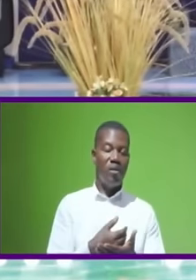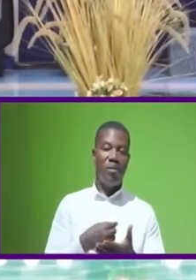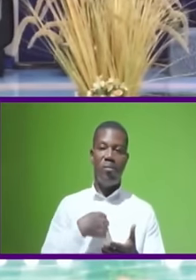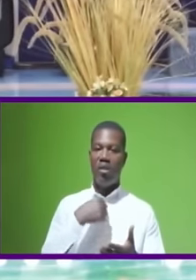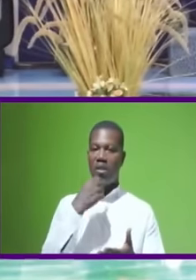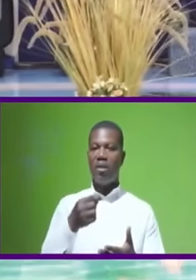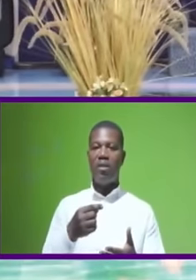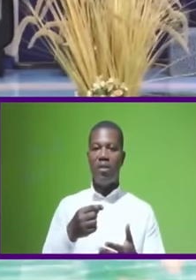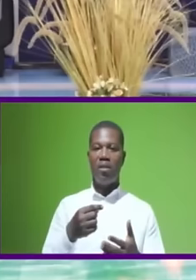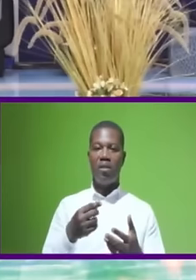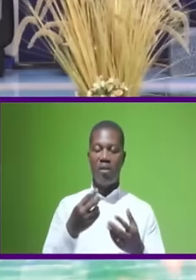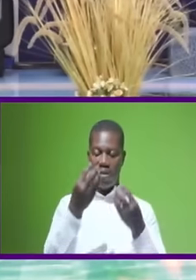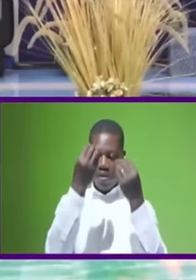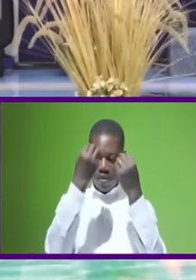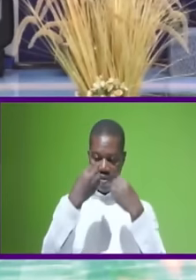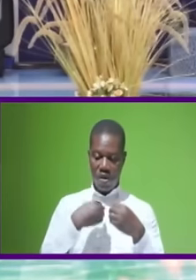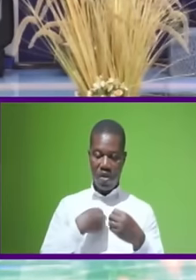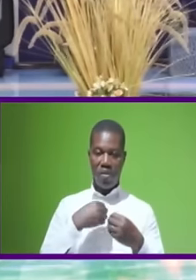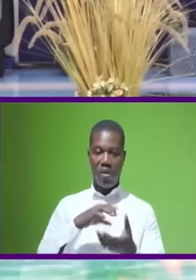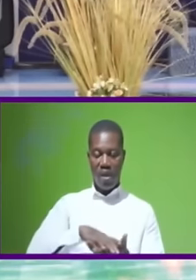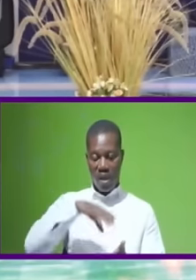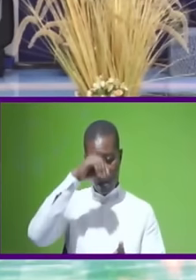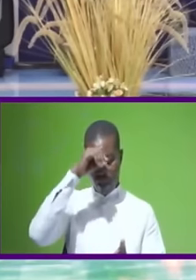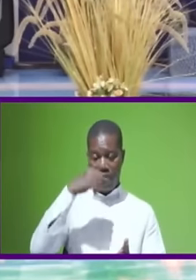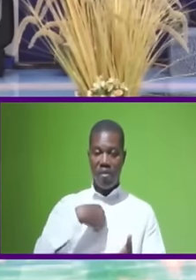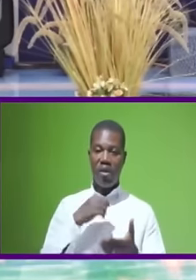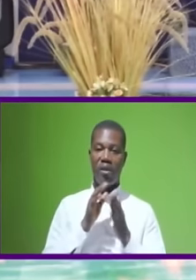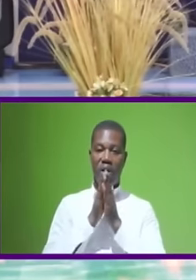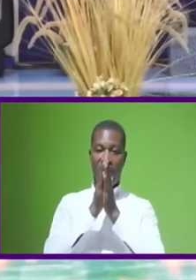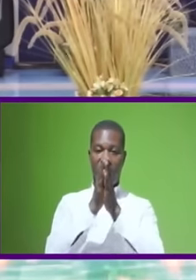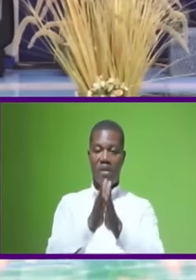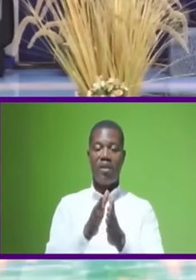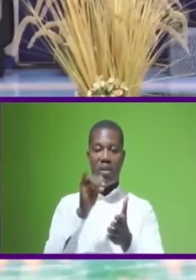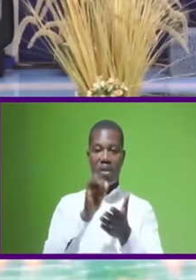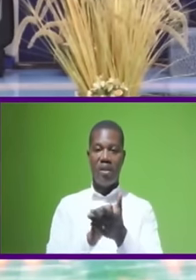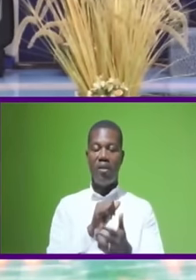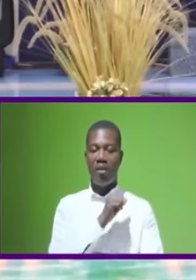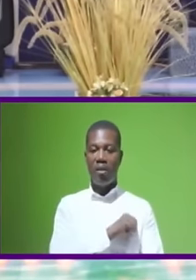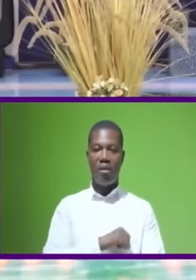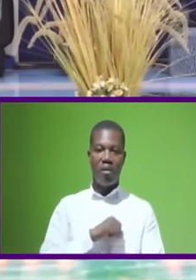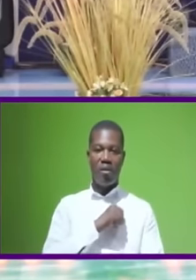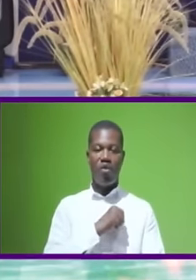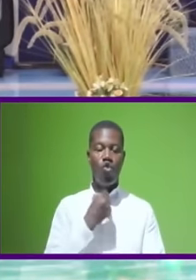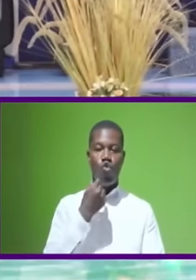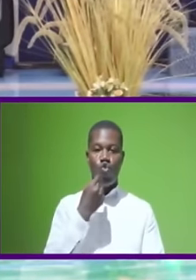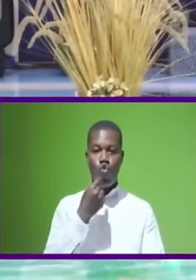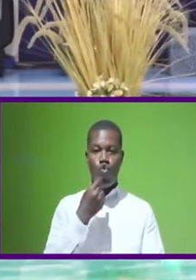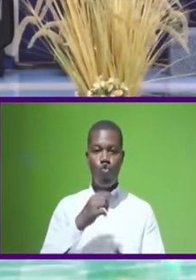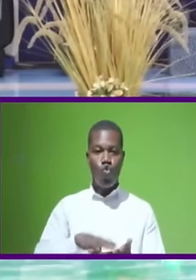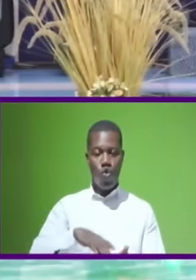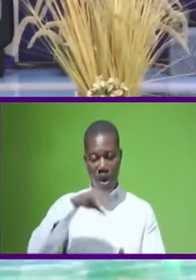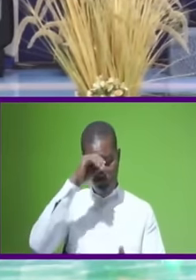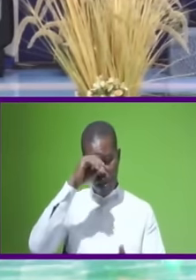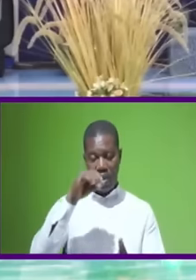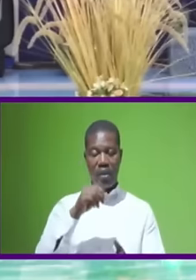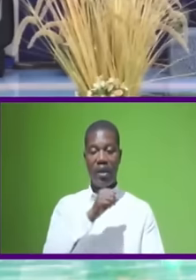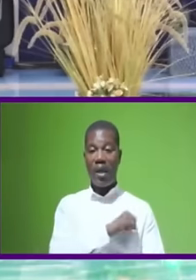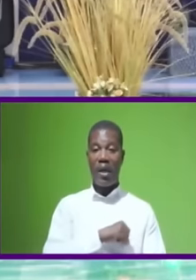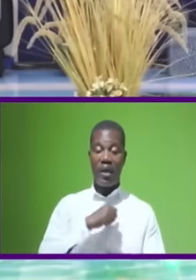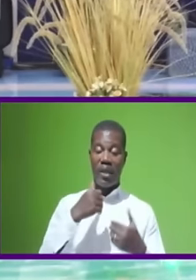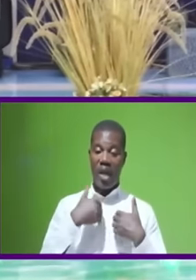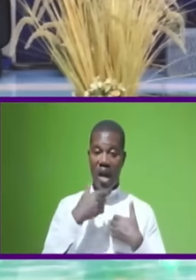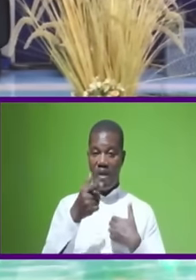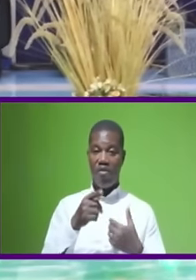Michia. Now, Miss also, Miss I said, Sawushi, I am wine now, Siano. So